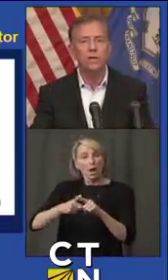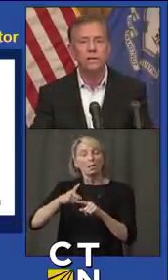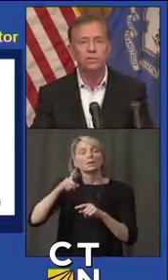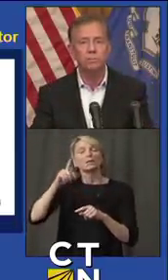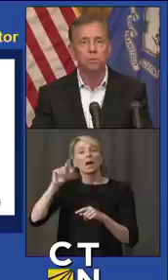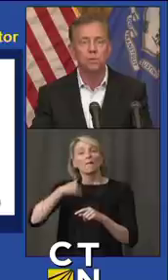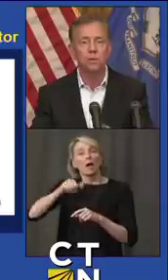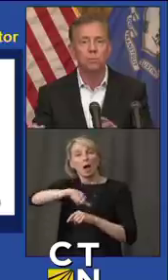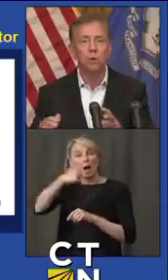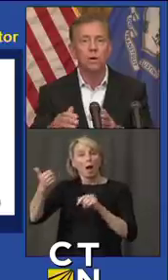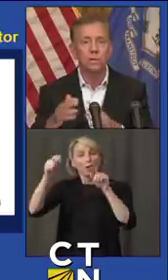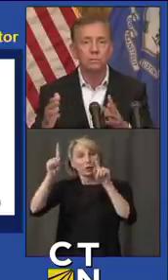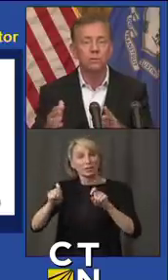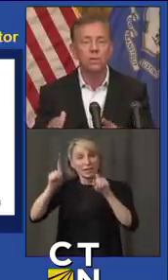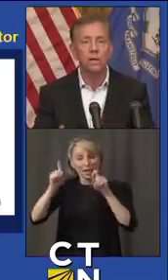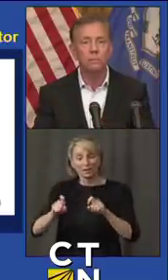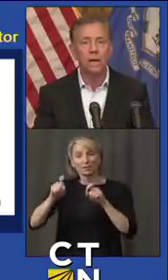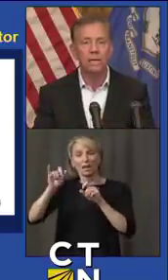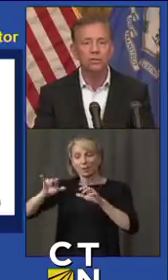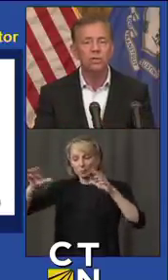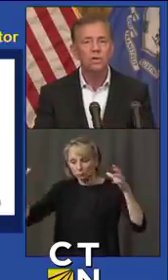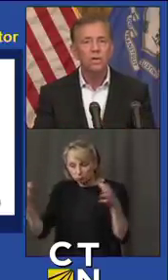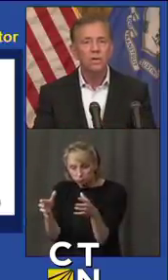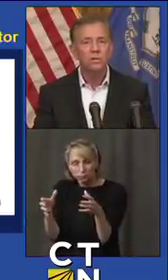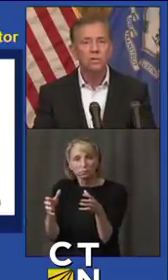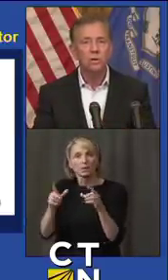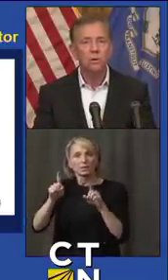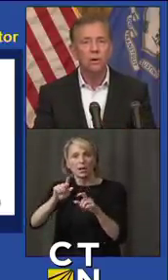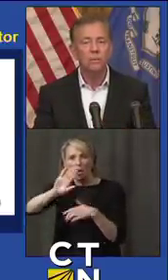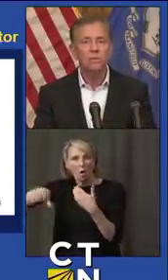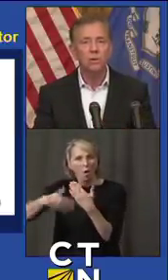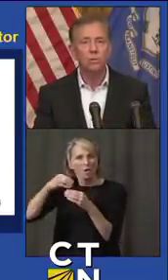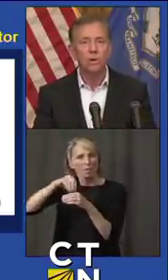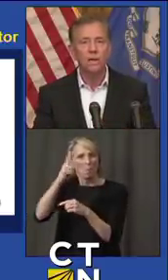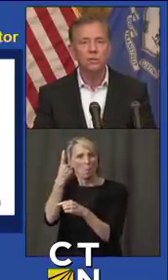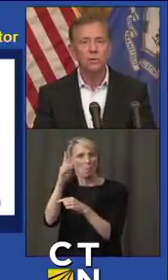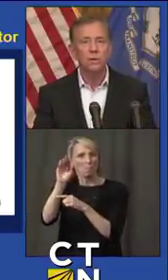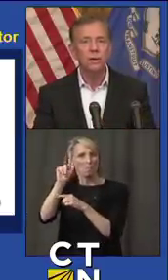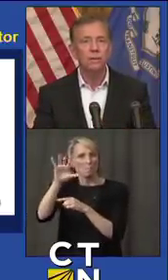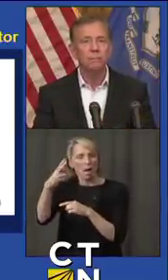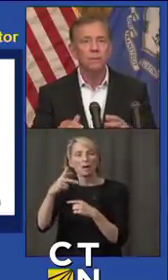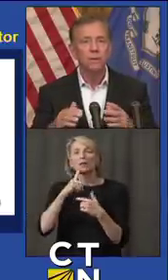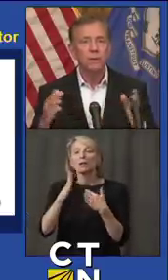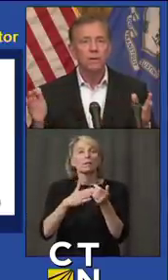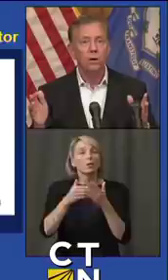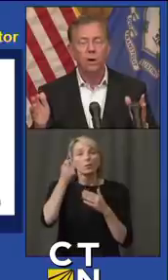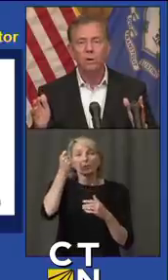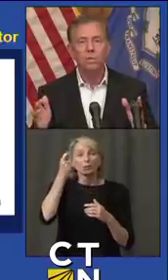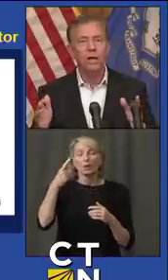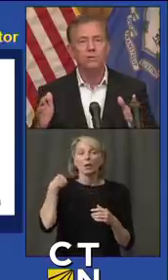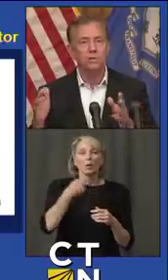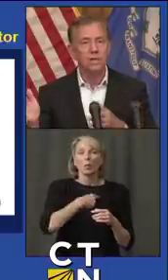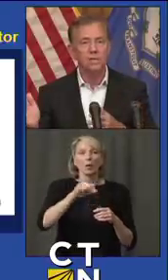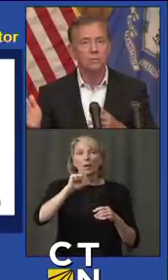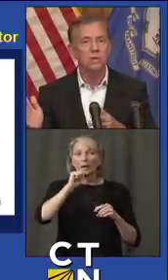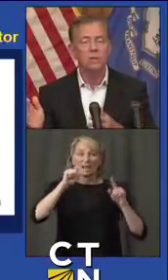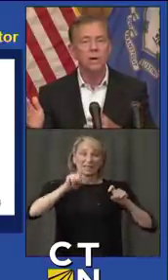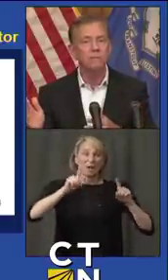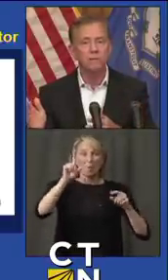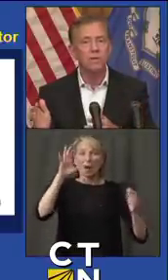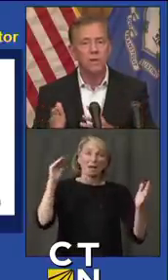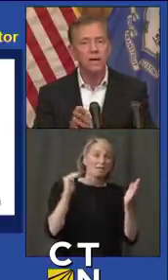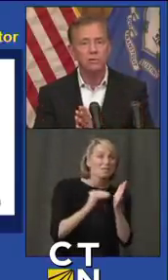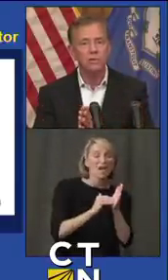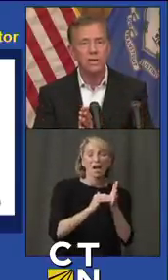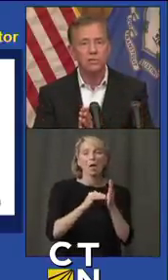of tests and put them in one and do that batch. So even though we're not doing 100,000 tests, we've done